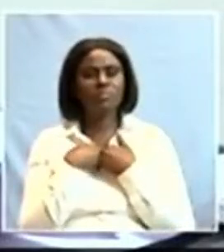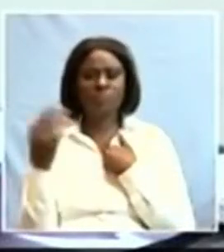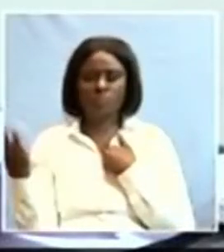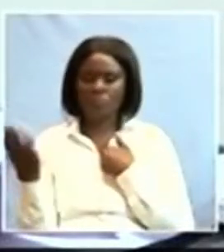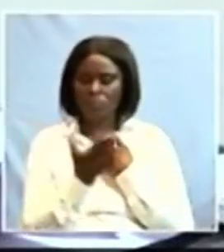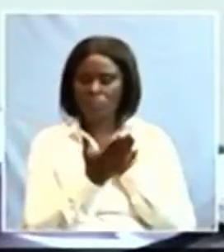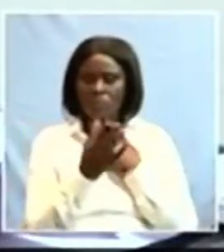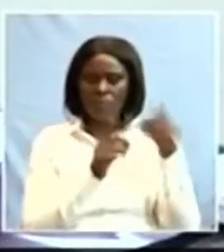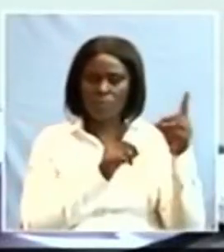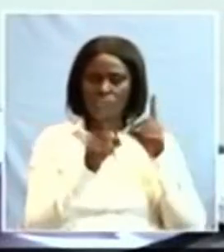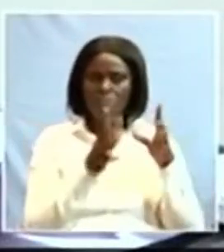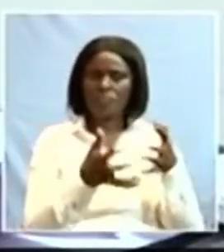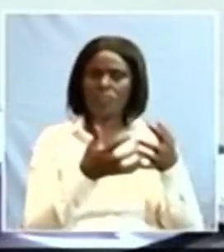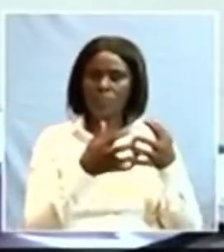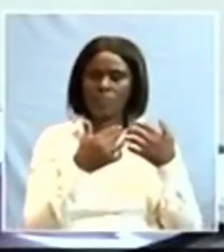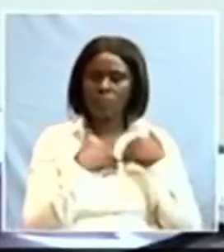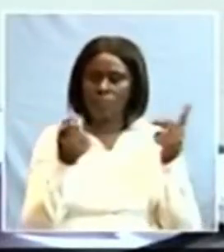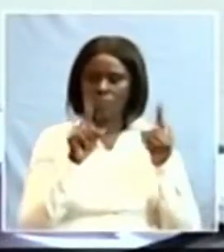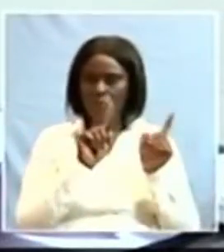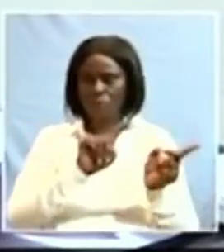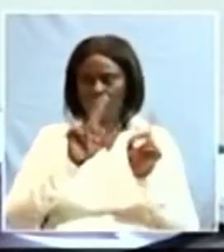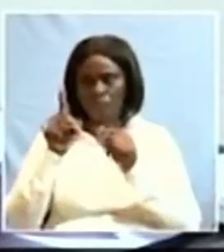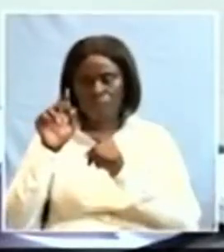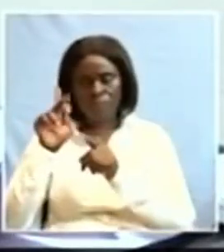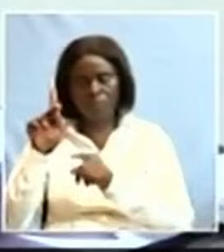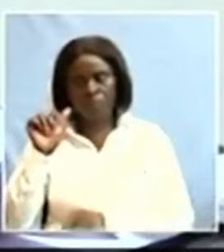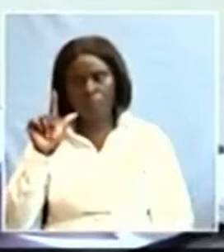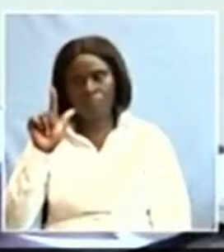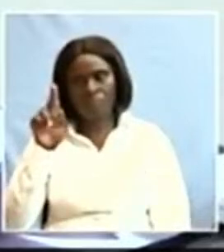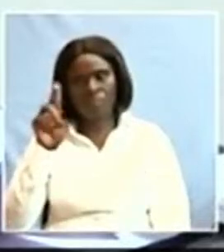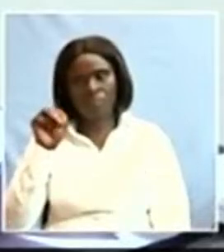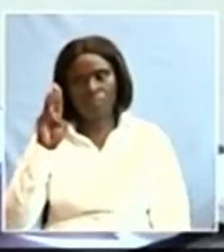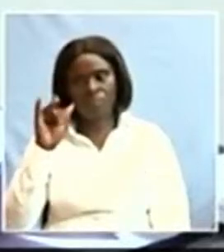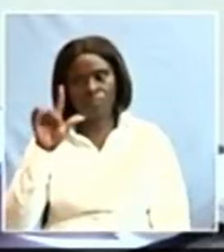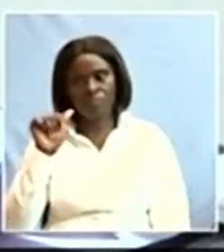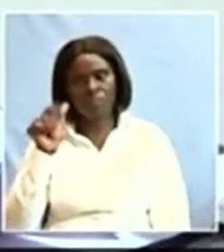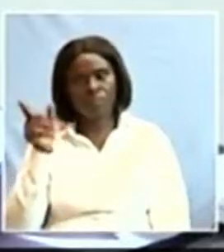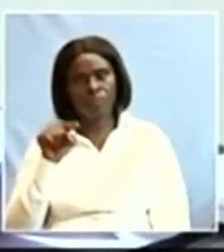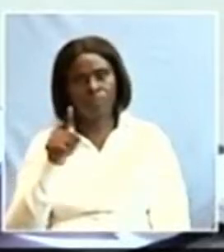these direct engineering? When did you go to Kalumbira?